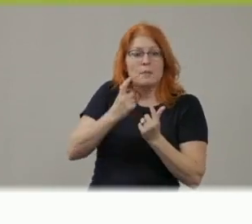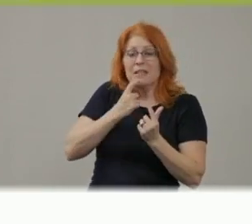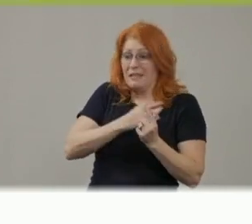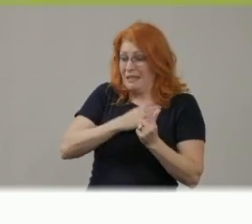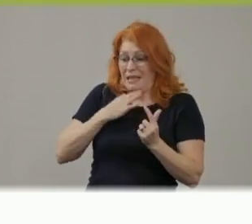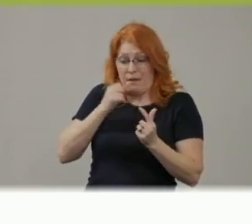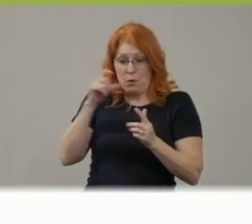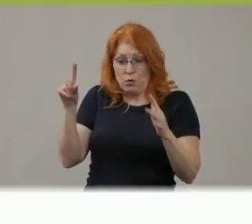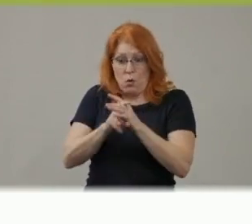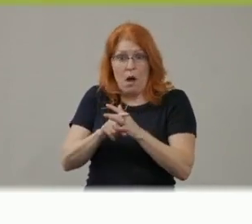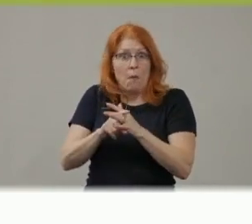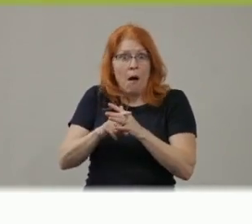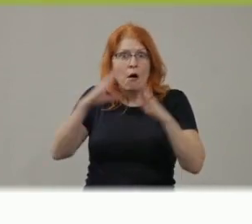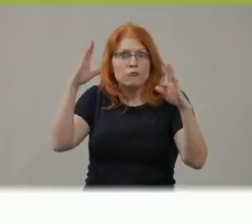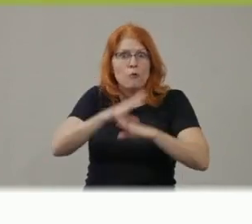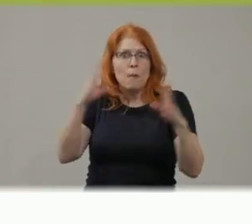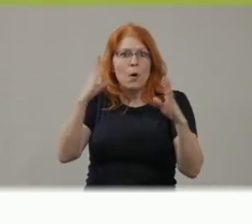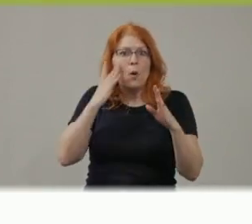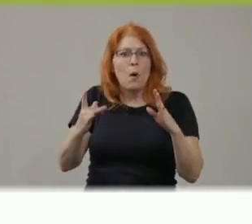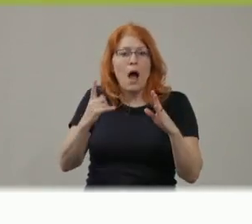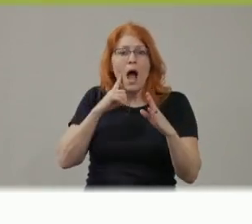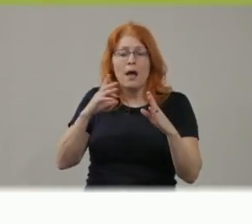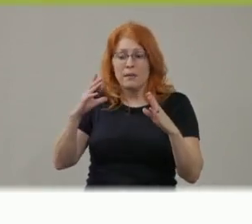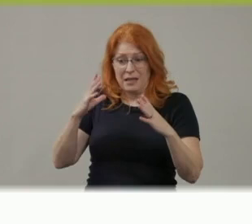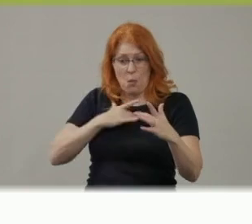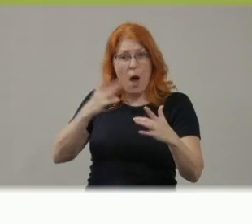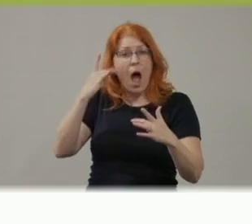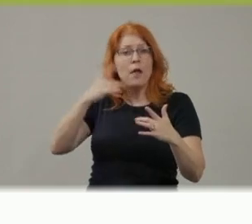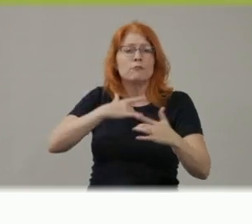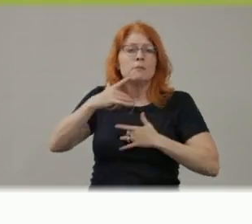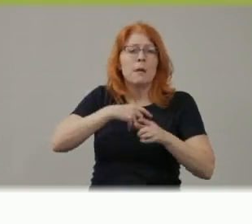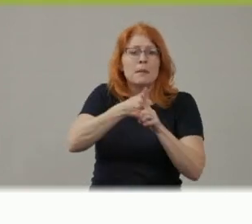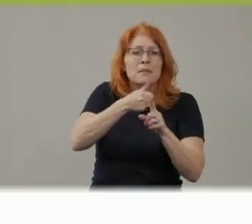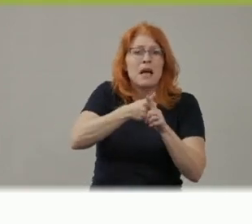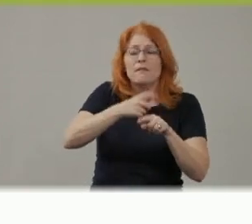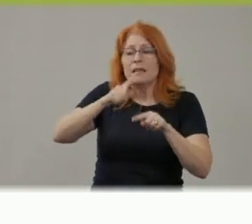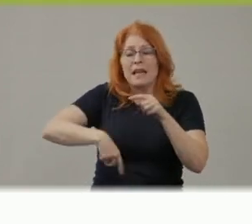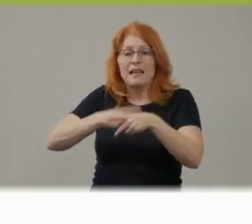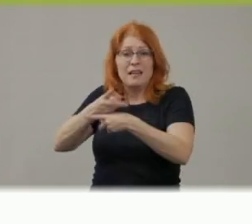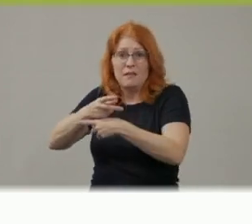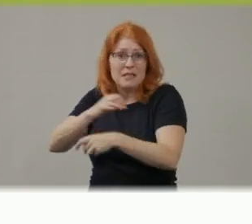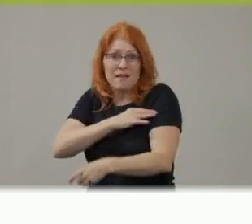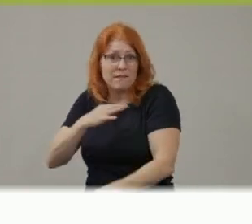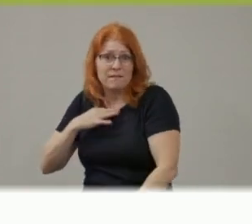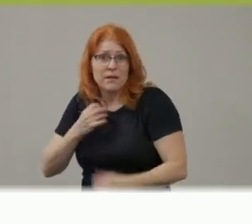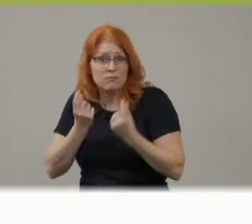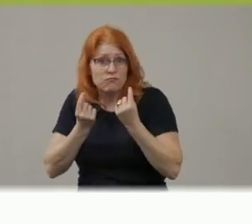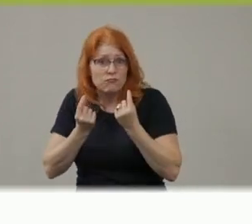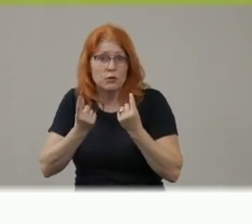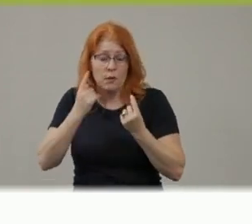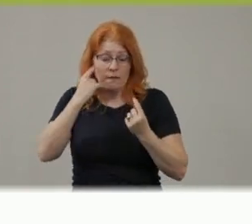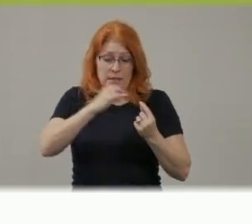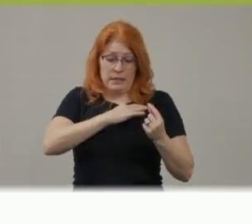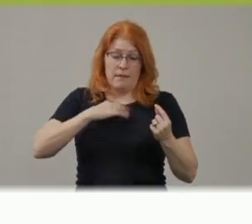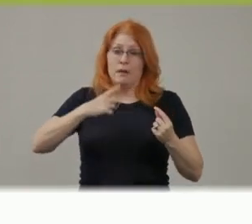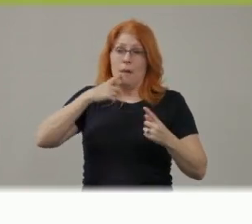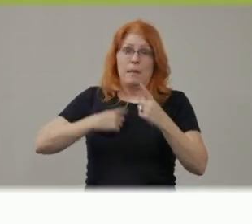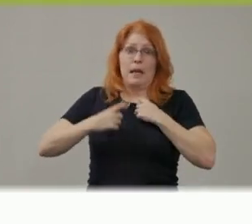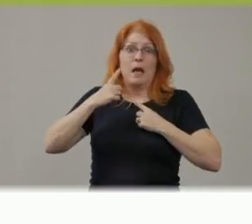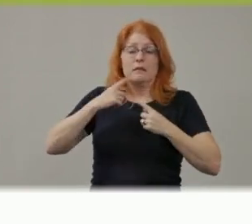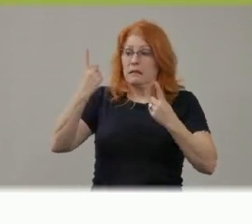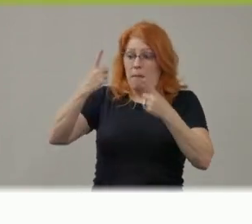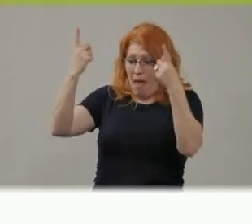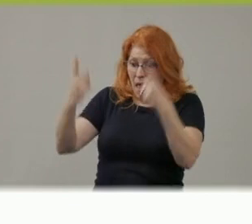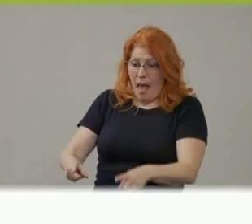doesn't show up, we're in trouble because they're worried about themselves and they can't take care of their staff. So if I had staff saying there was an